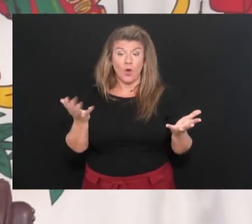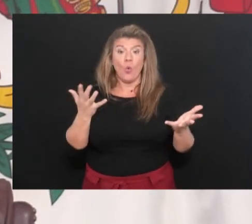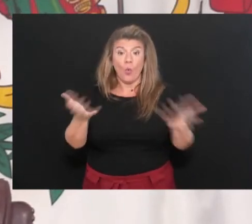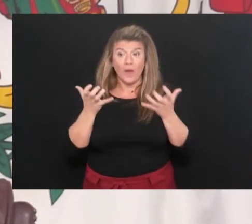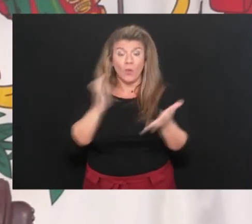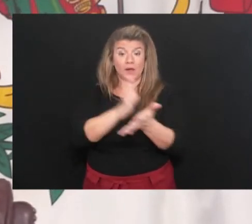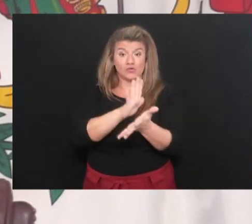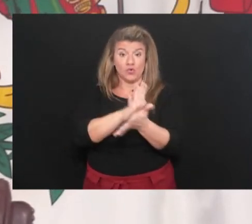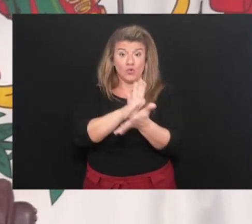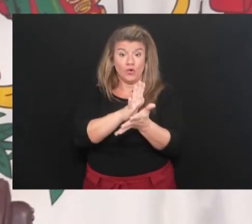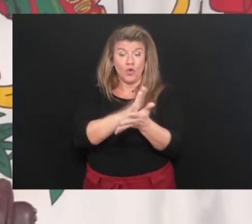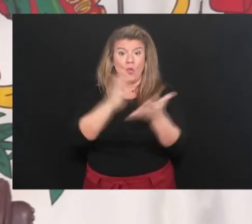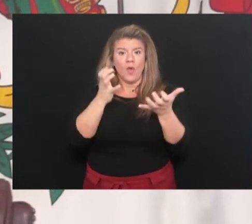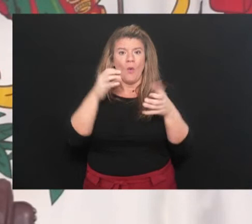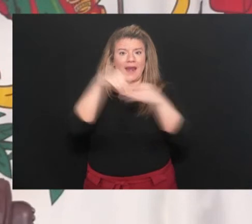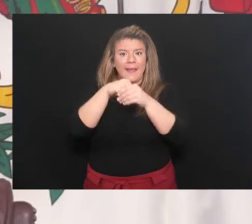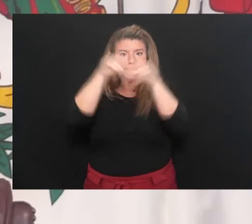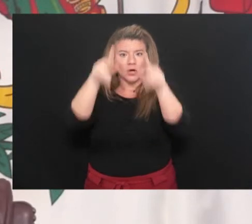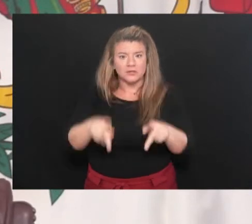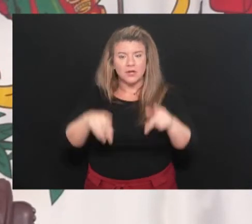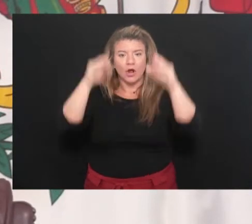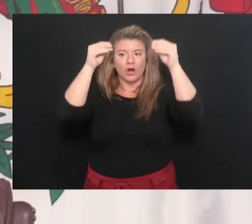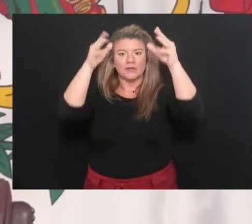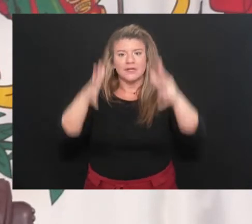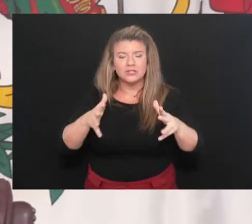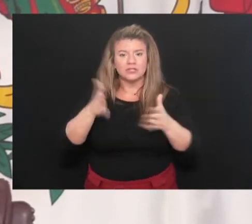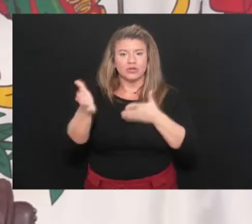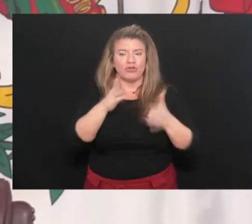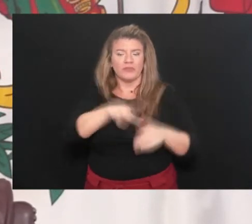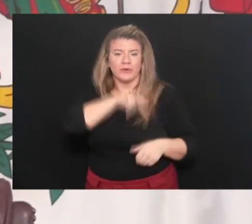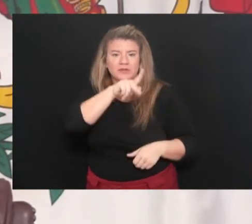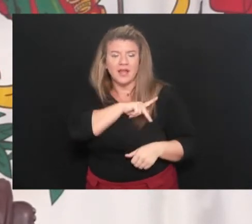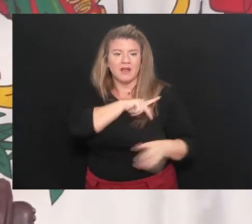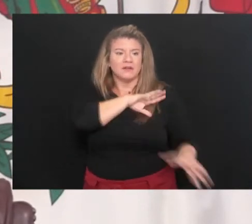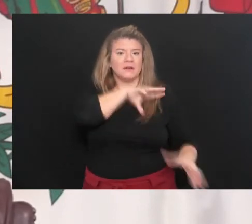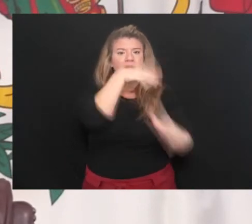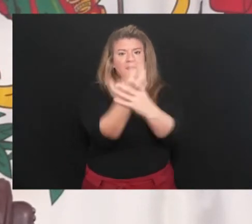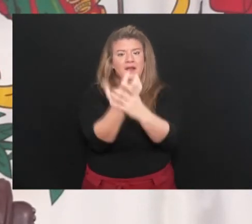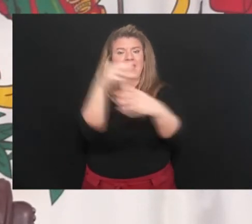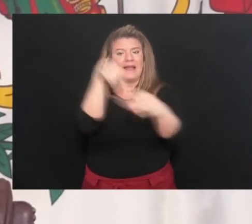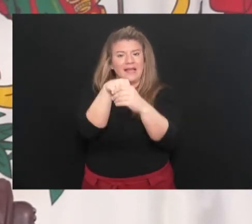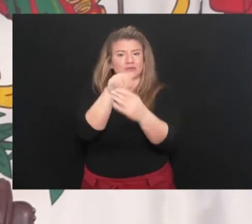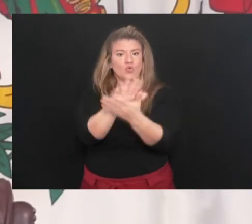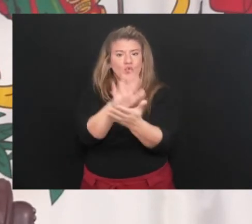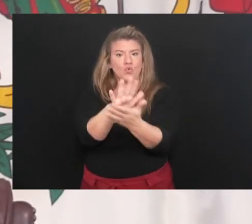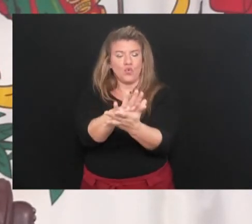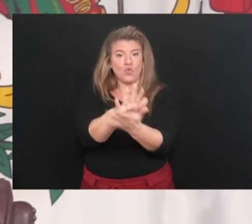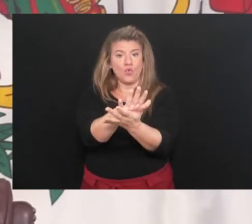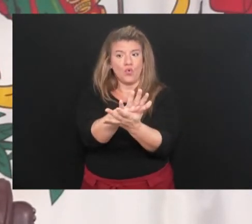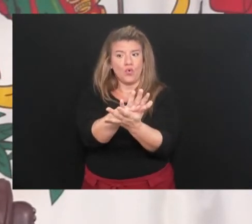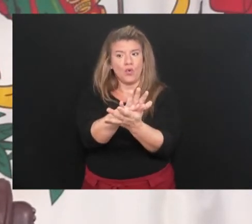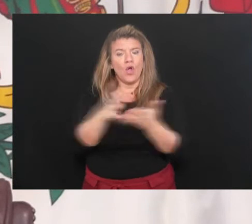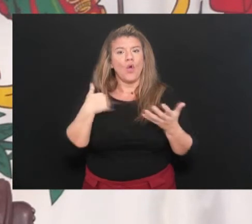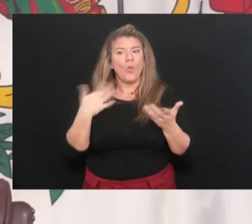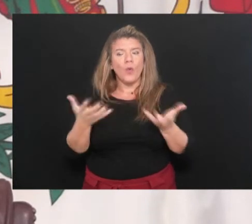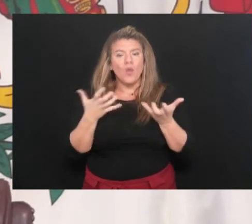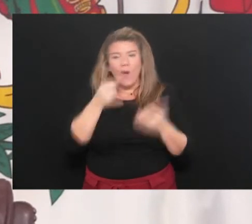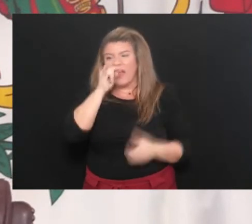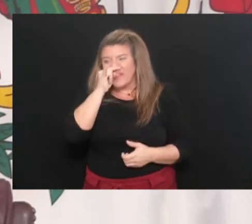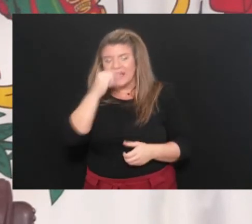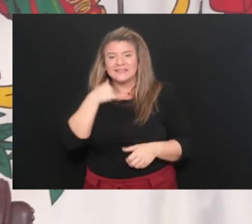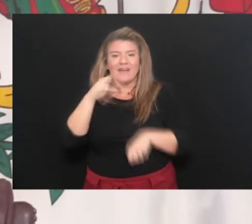in school, and our service personnel and all those that are helping us be in school with our kids. We want our kids to have a normal